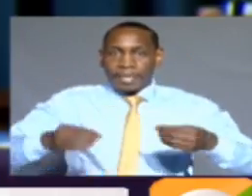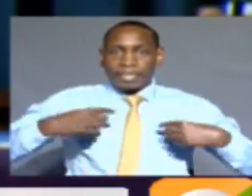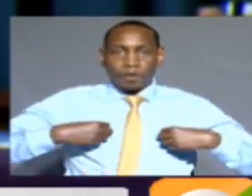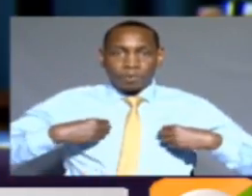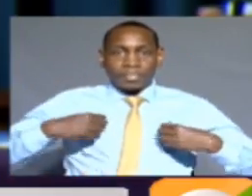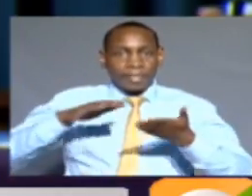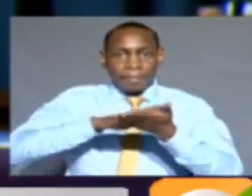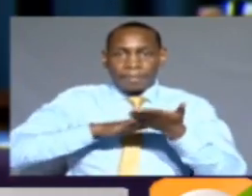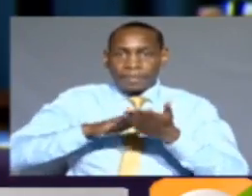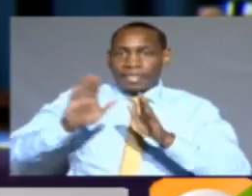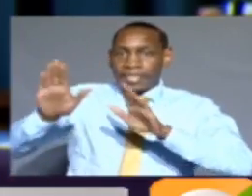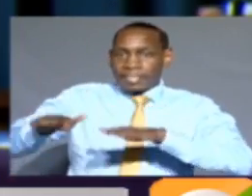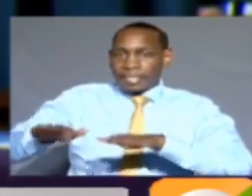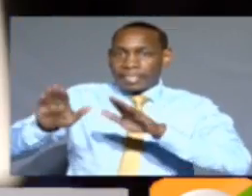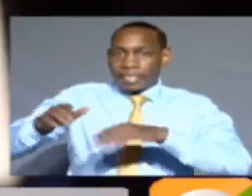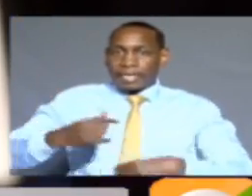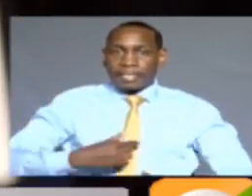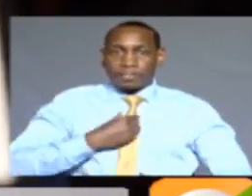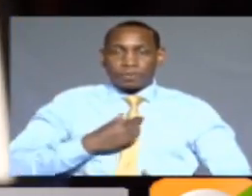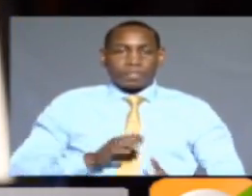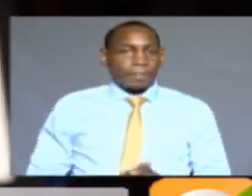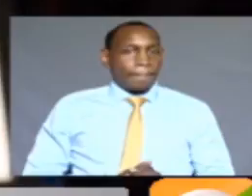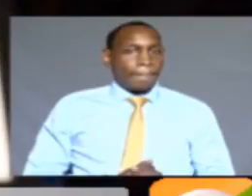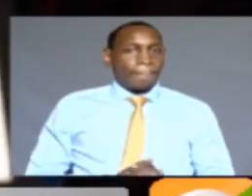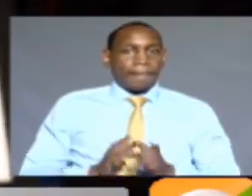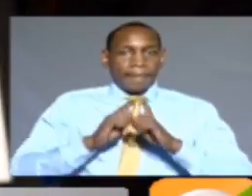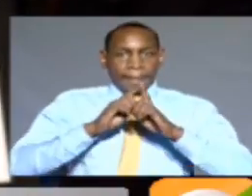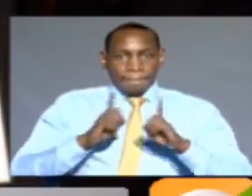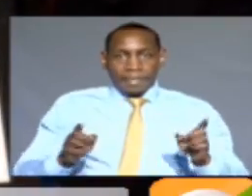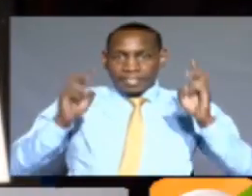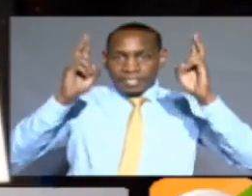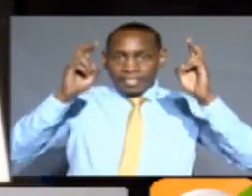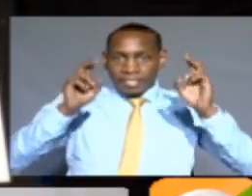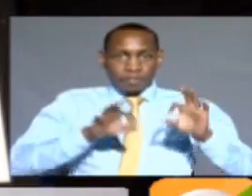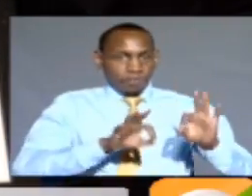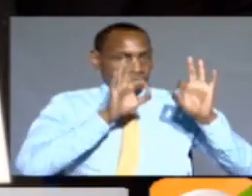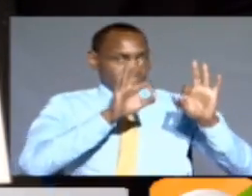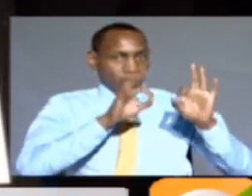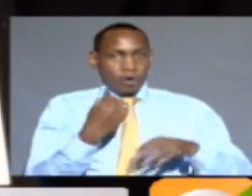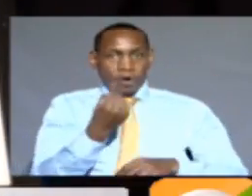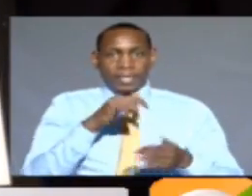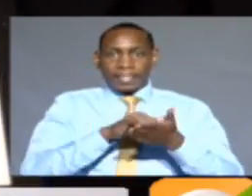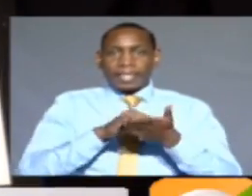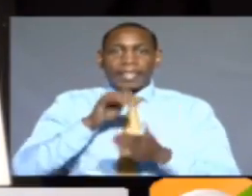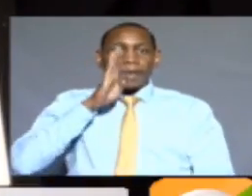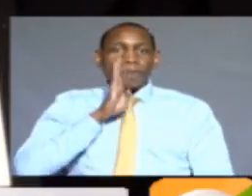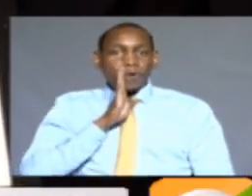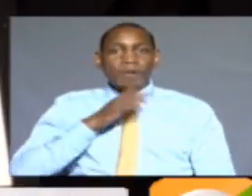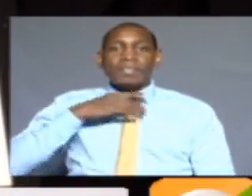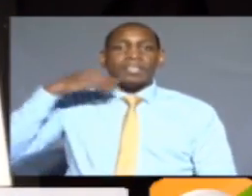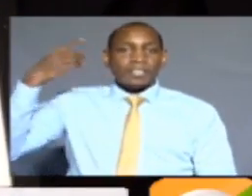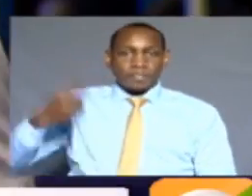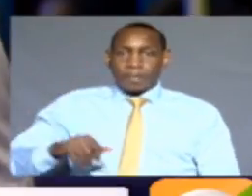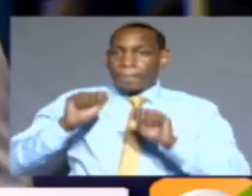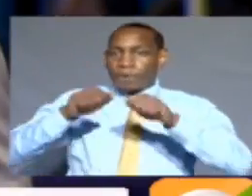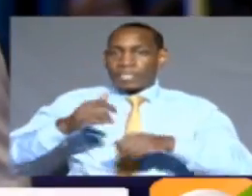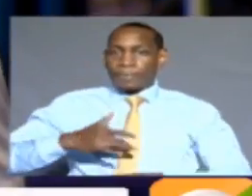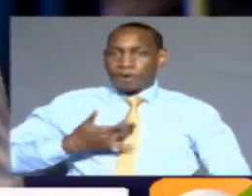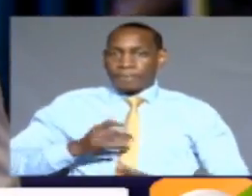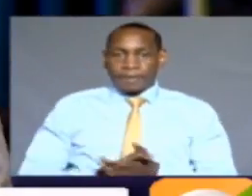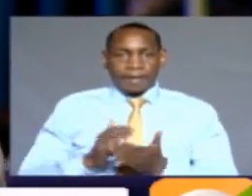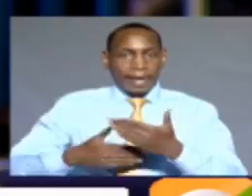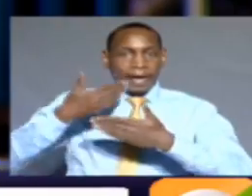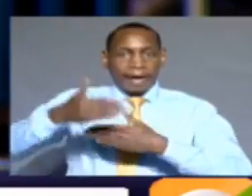basis of that tailor's suits. But it was not on matters fashion only where Bob's sense of humor was to be felt. After